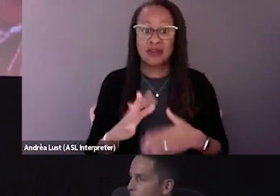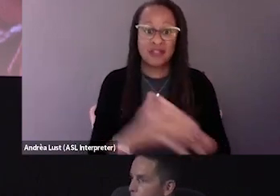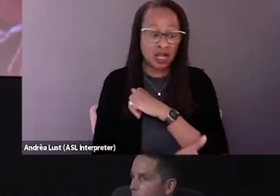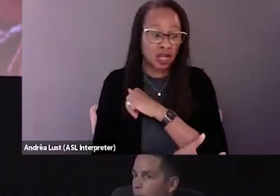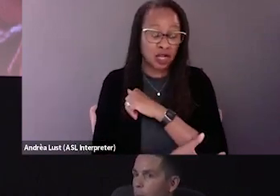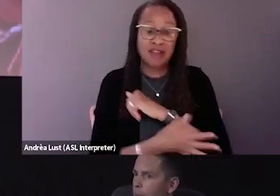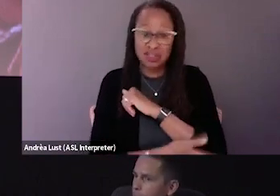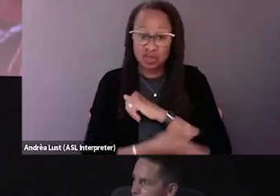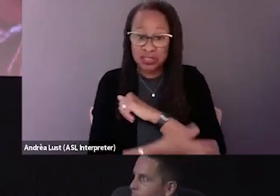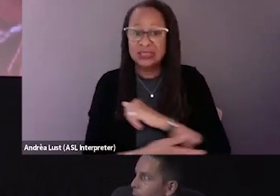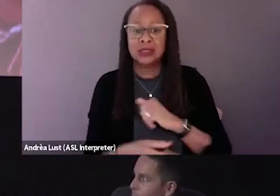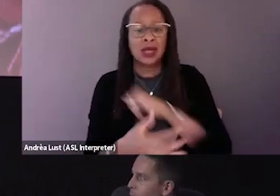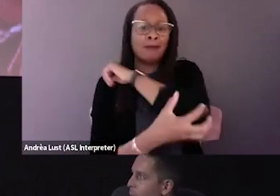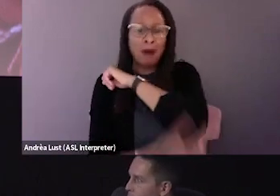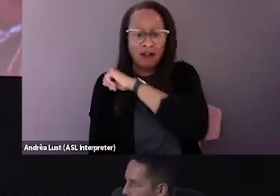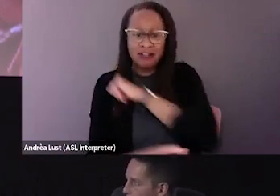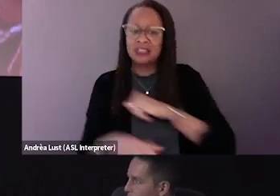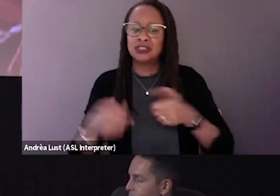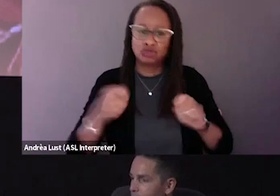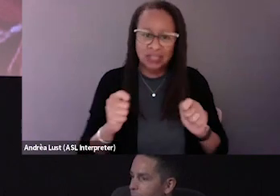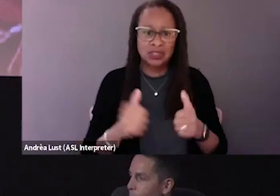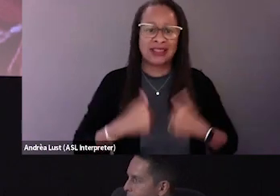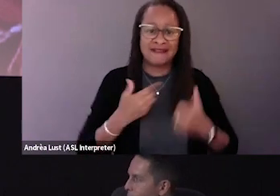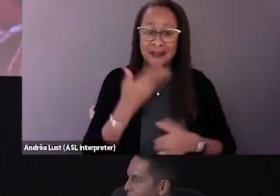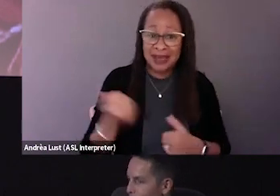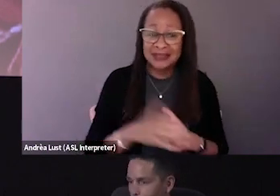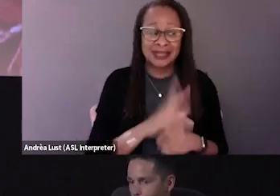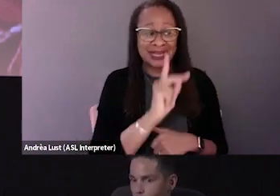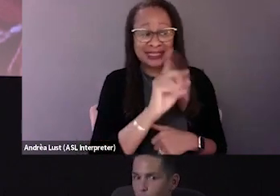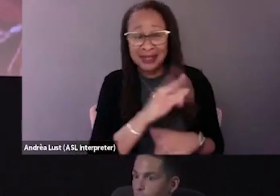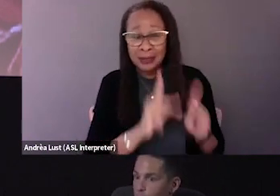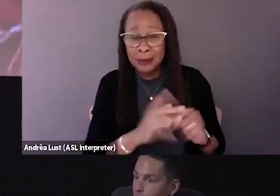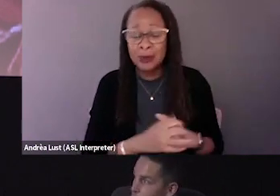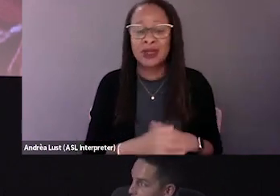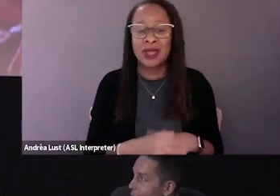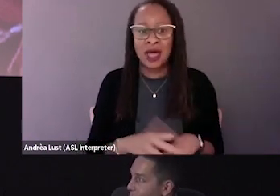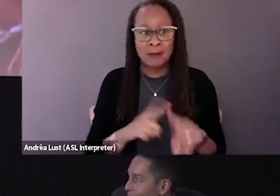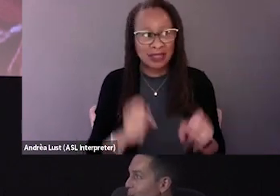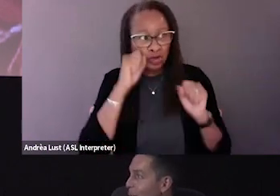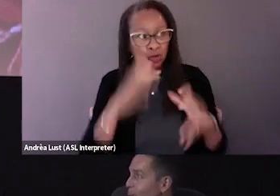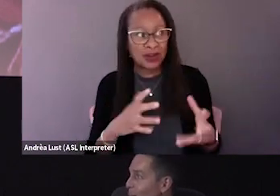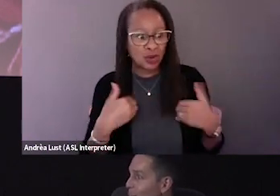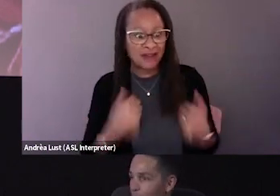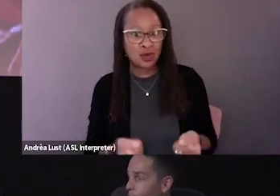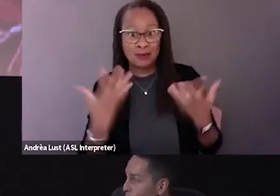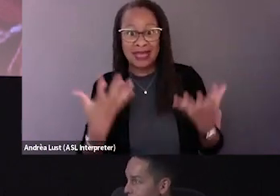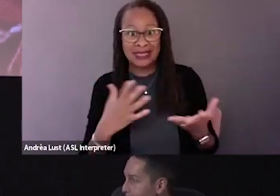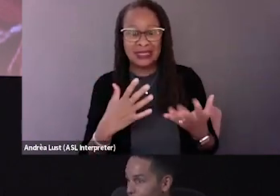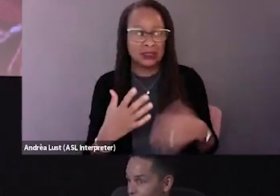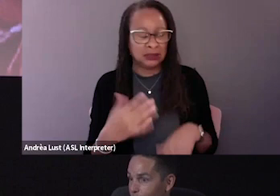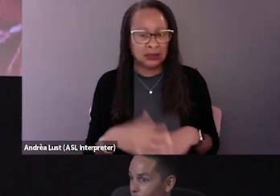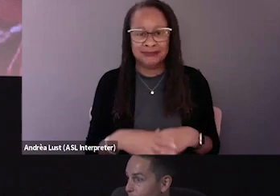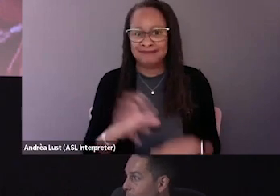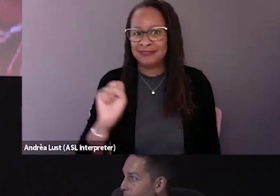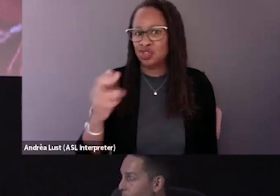trying to make a buck. But the doctors presumably know what they're doing. Did that surprise you to learn that there are this many shady doctors out there that were willing